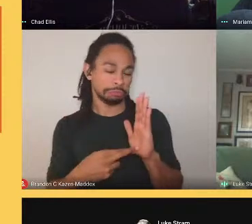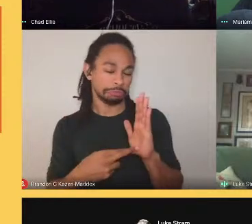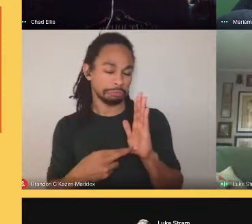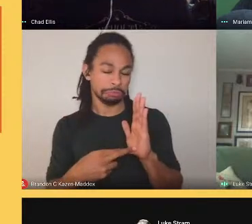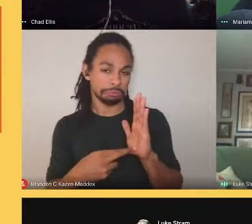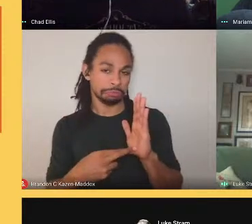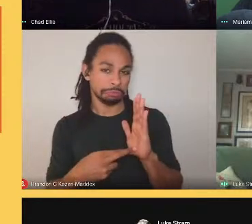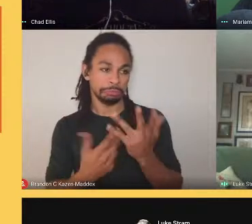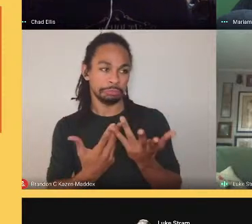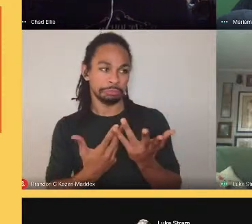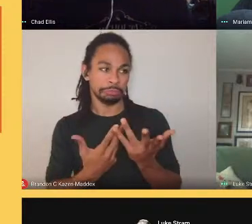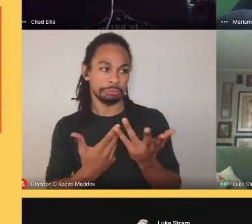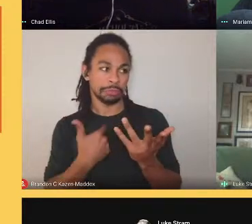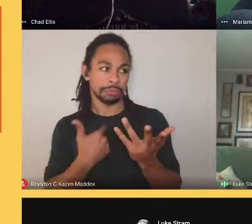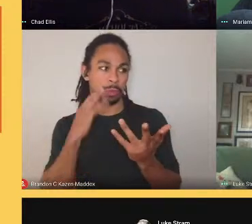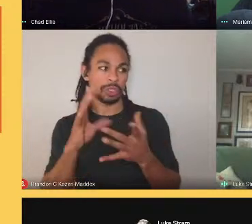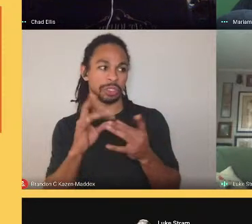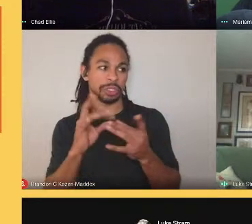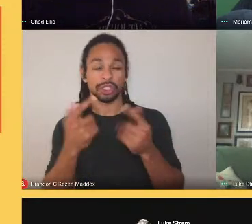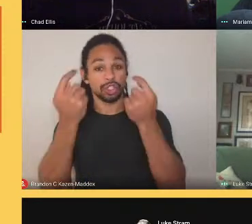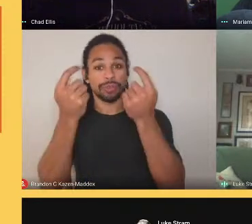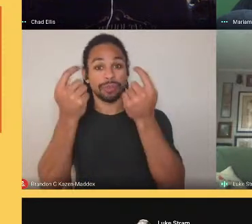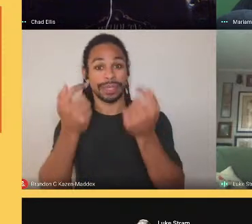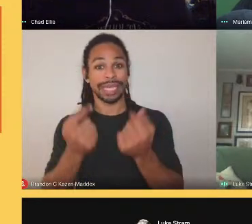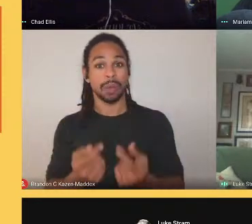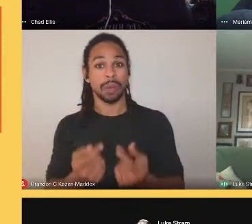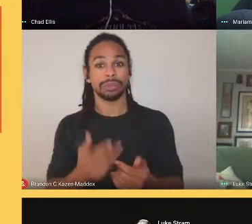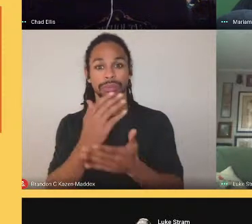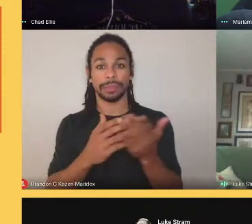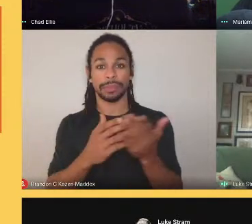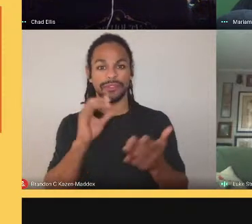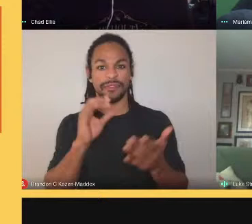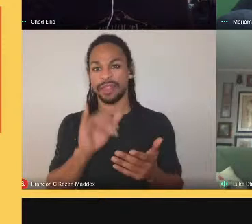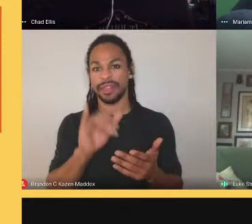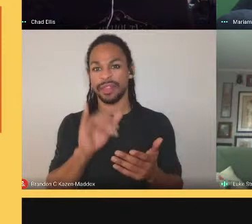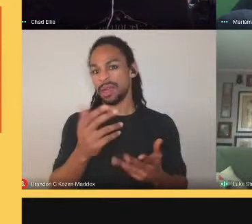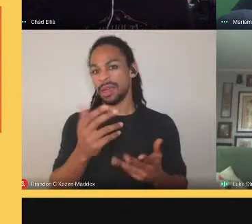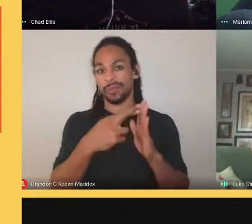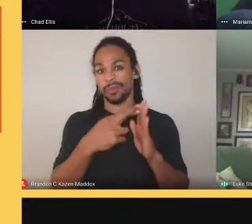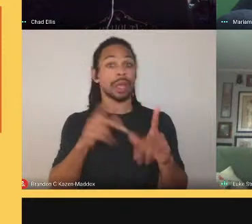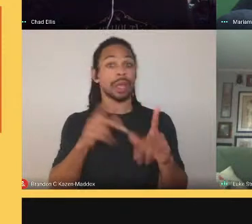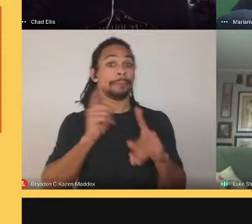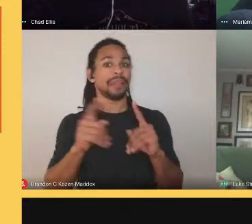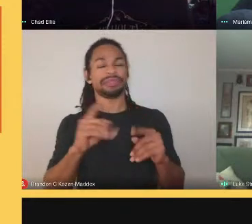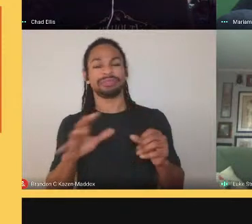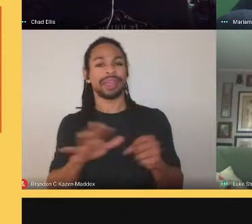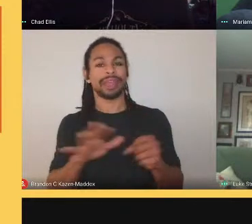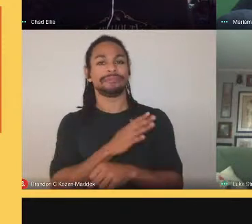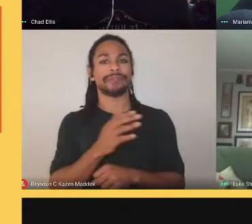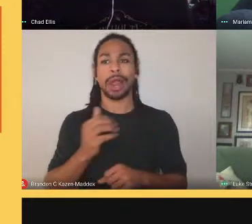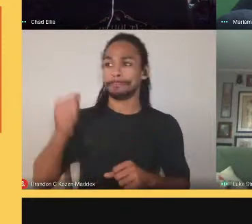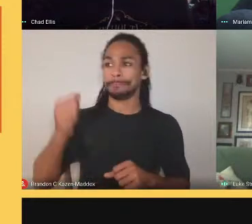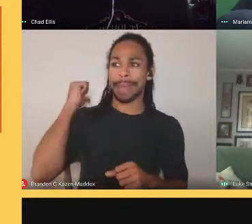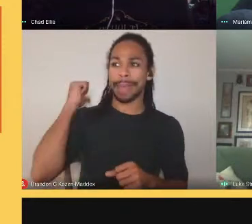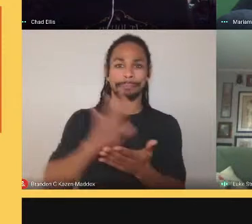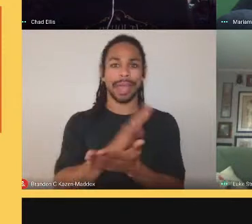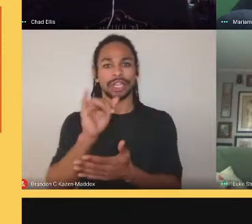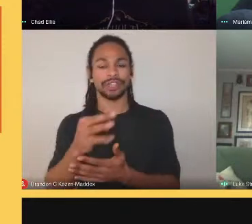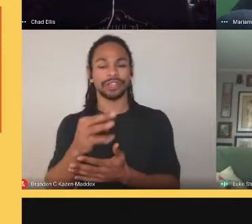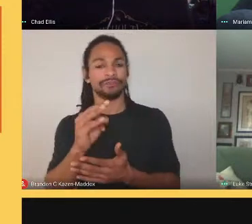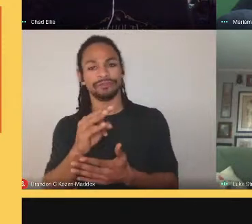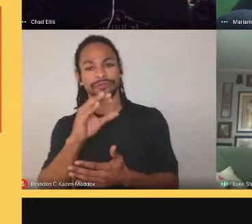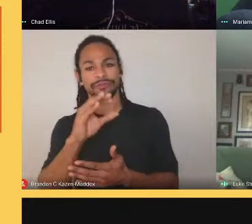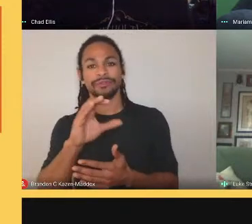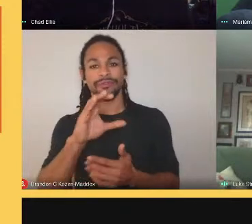peel some of the stuff away, but like the entire back page of the Call of Cthulhu character sheet, I mean, it's full of stuff that is